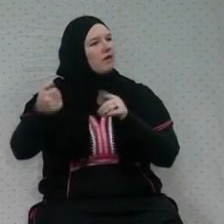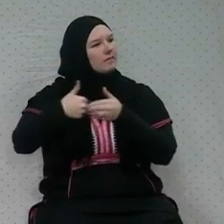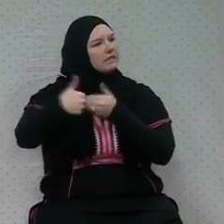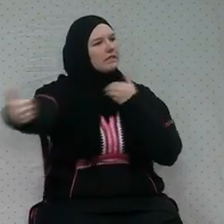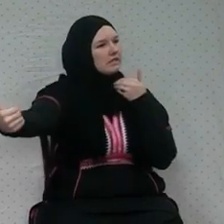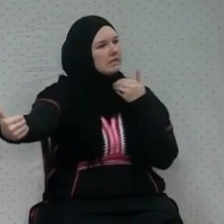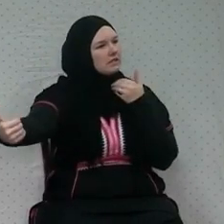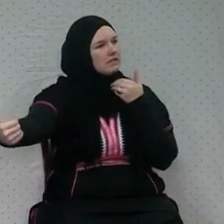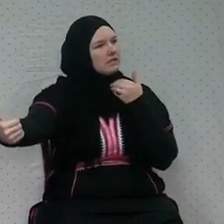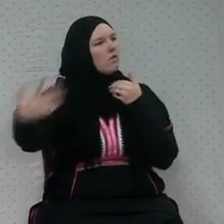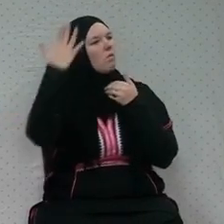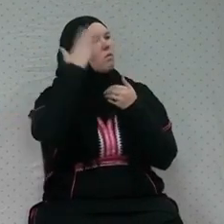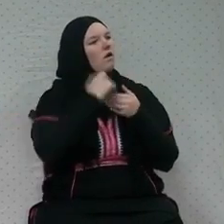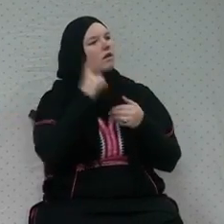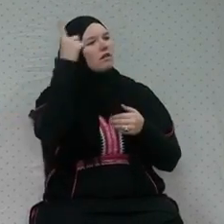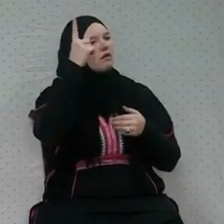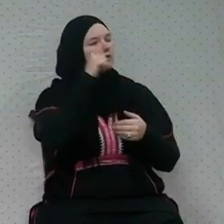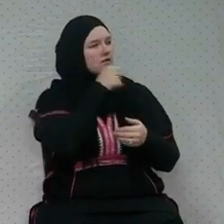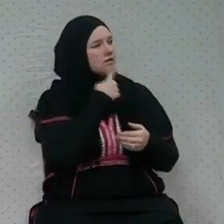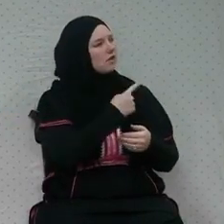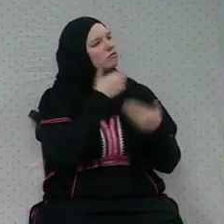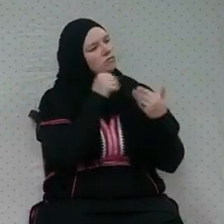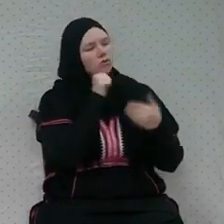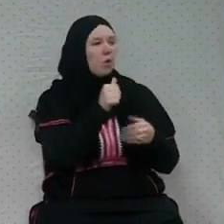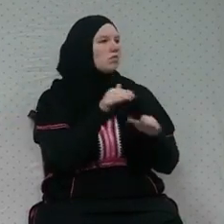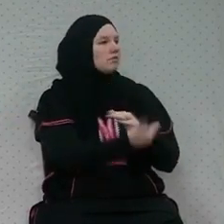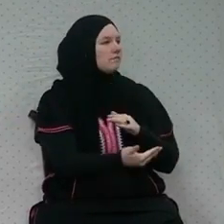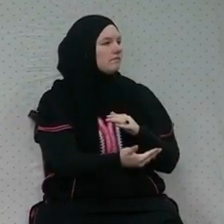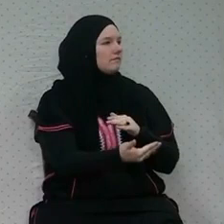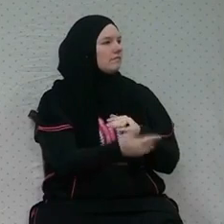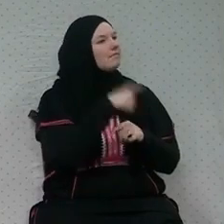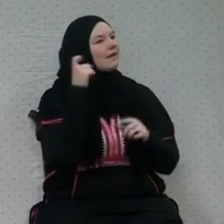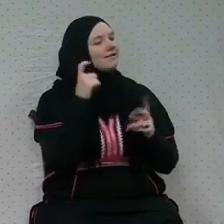the point of contact? It is because it's a slippery slope.